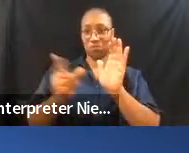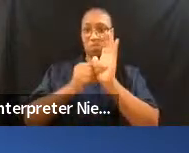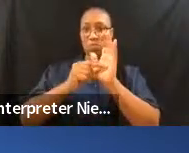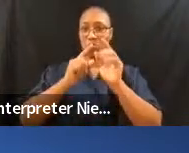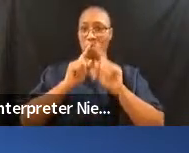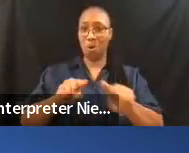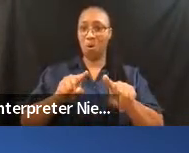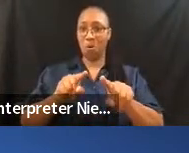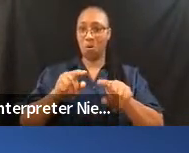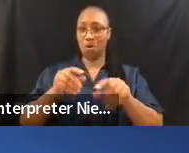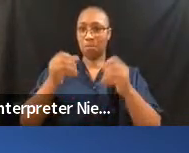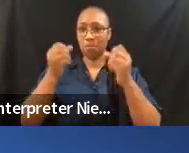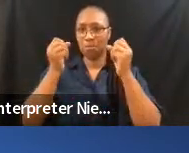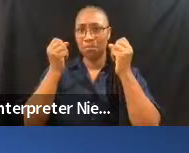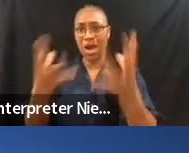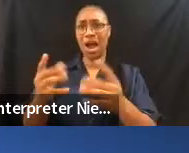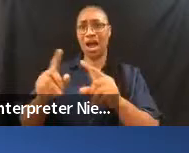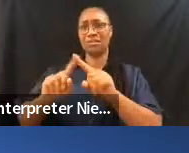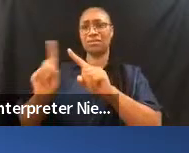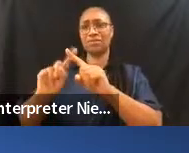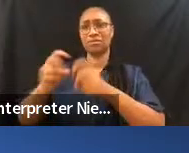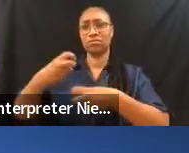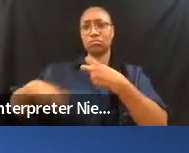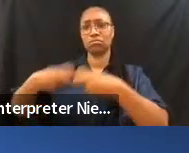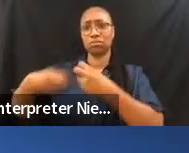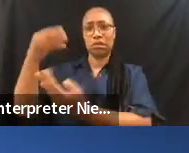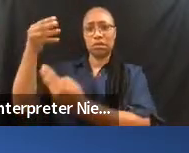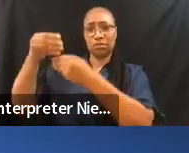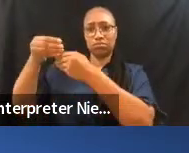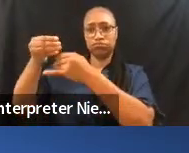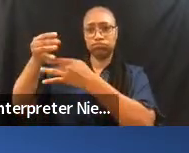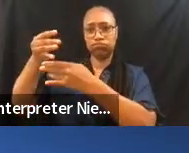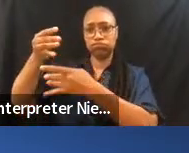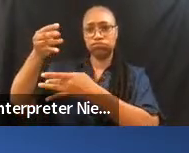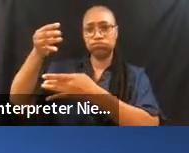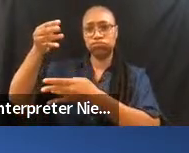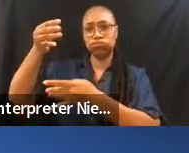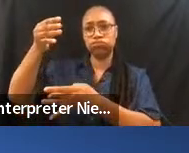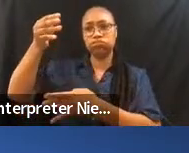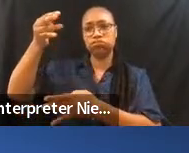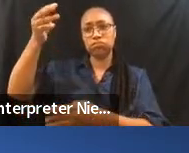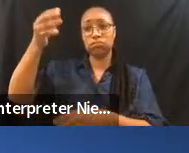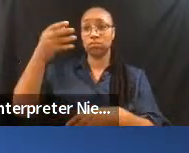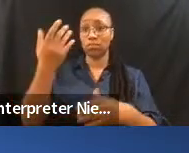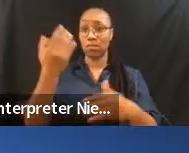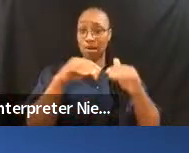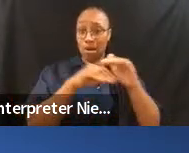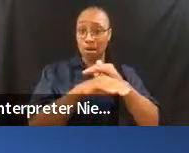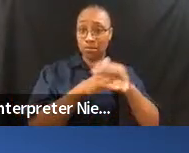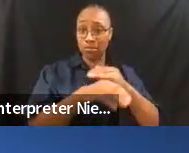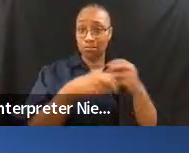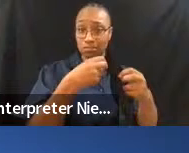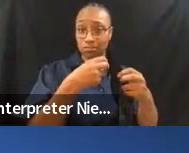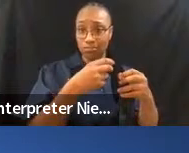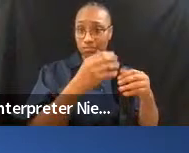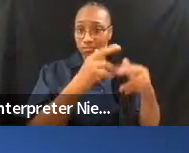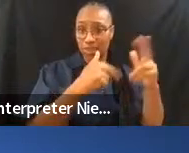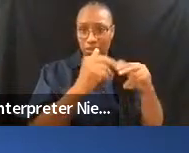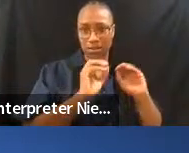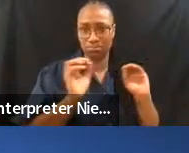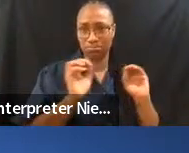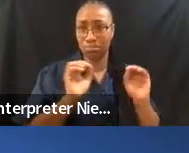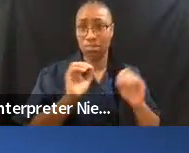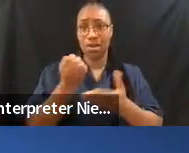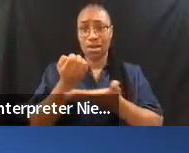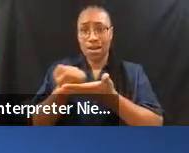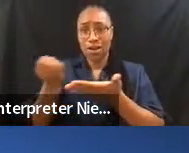healthcare, including the lack of accessible medical facilities, the lack of accessible medical equipment,